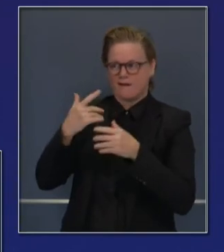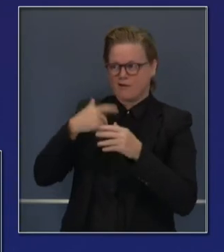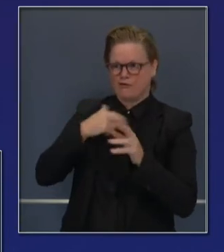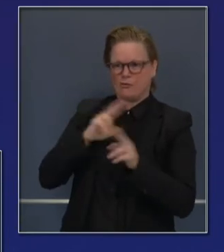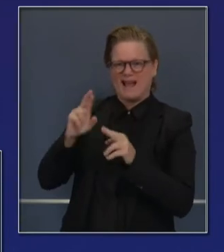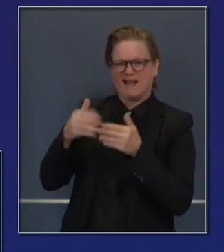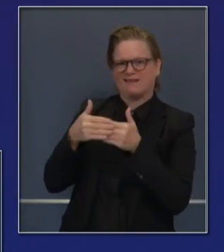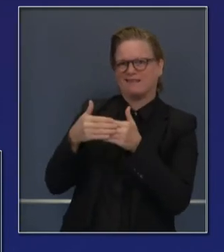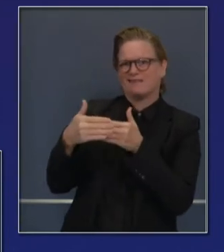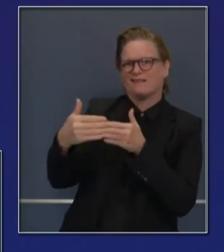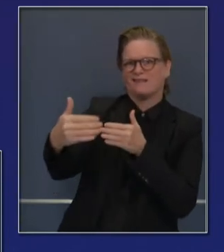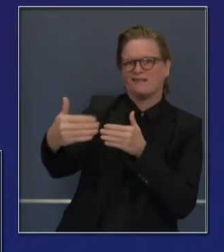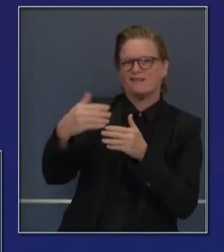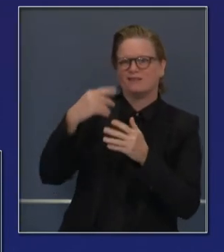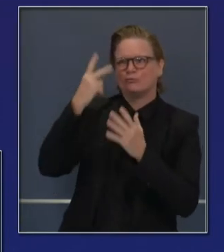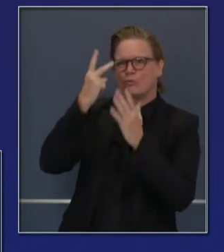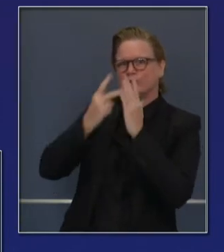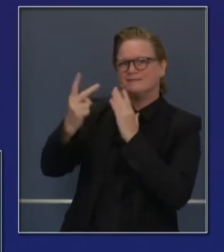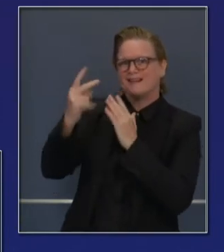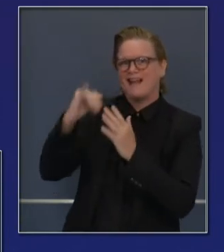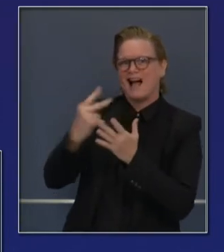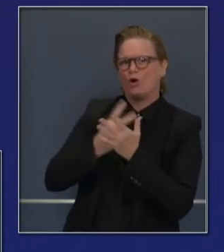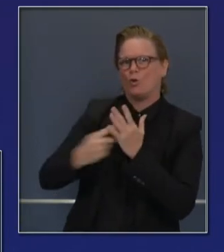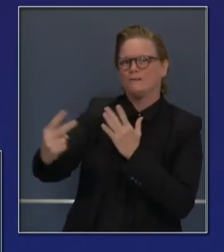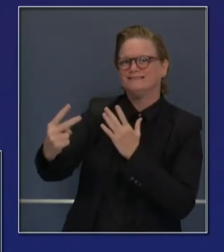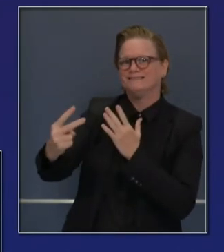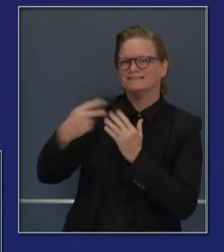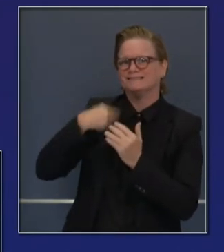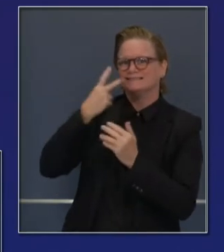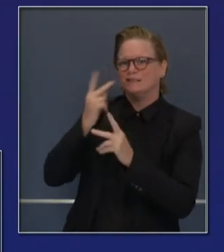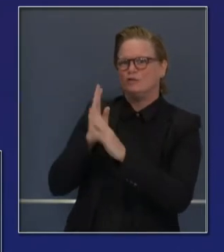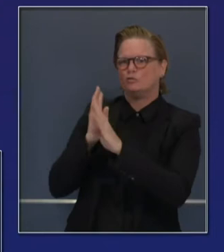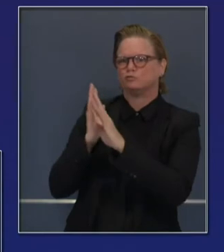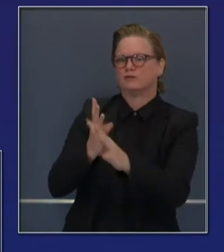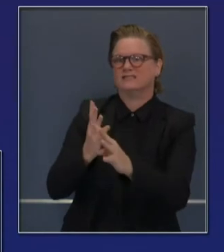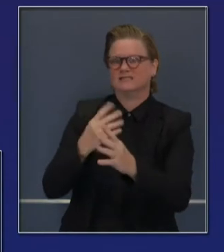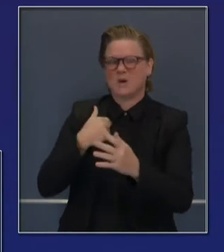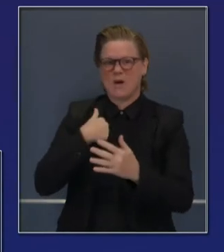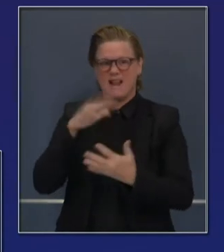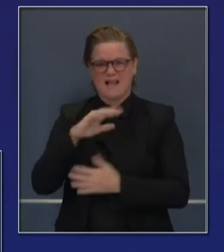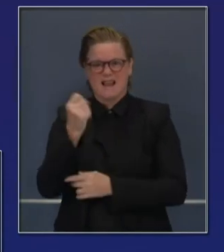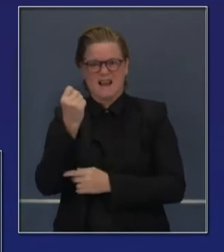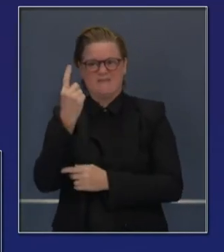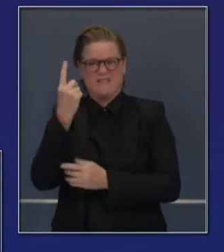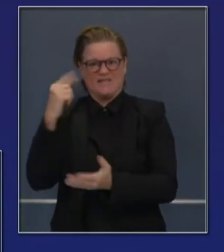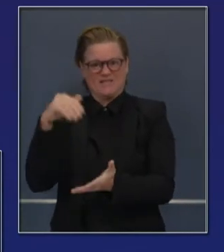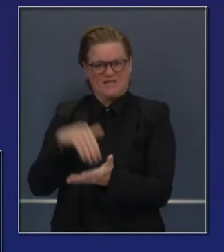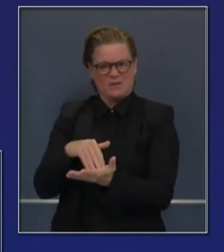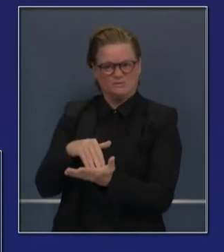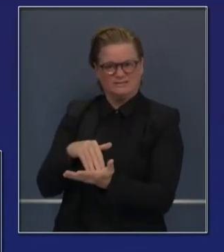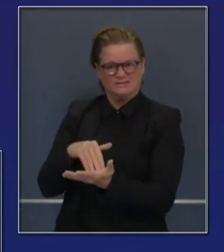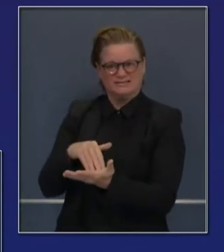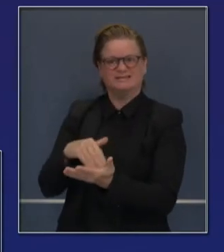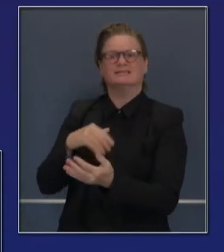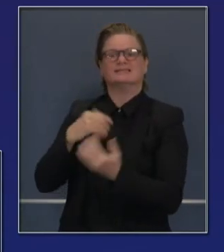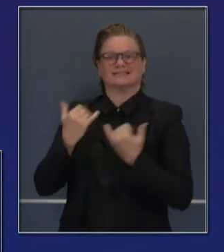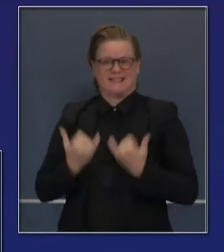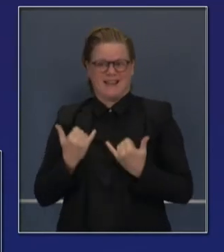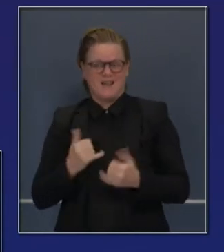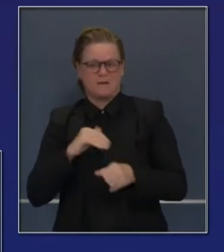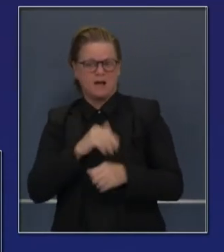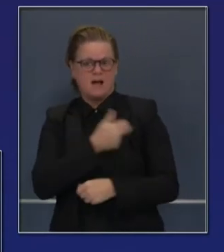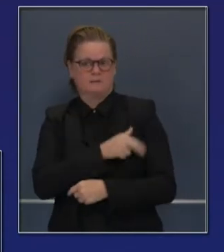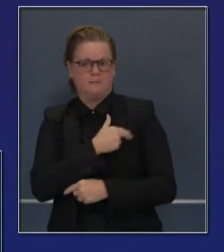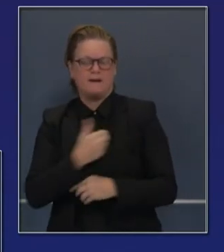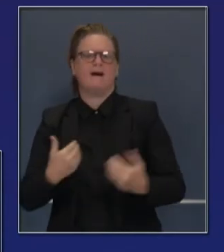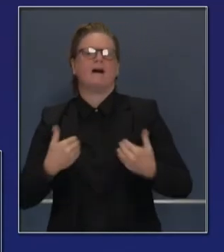that population is currently tested positive for COVID-19. But here's a slide that we are using internally,